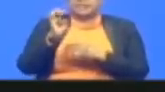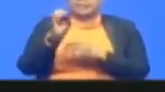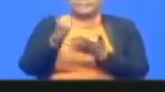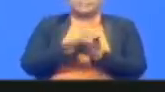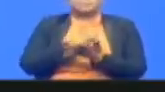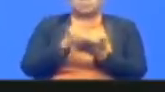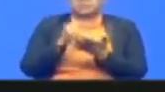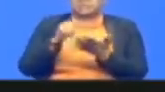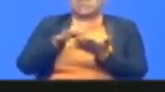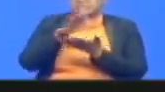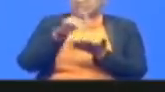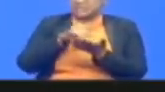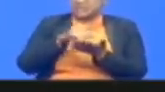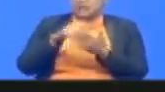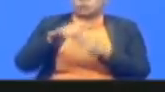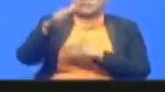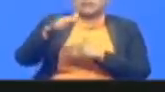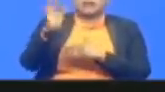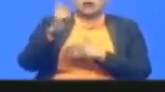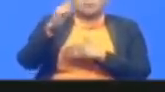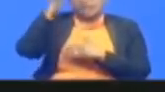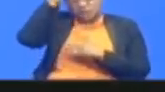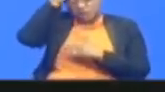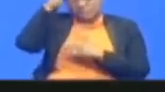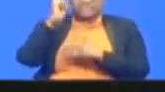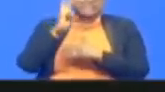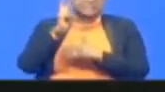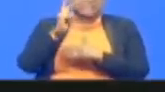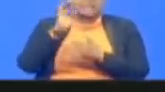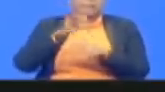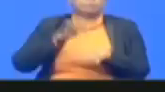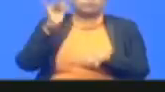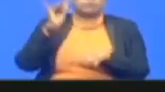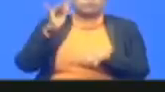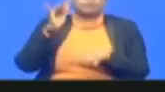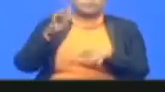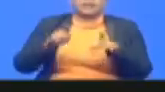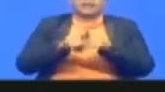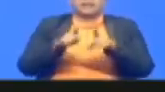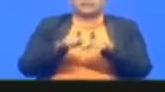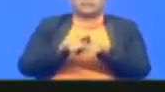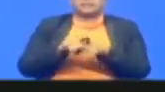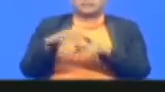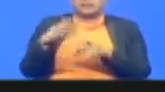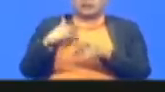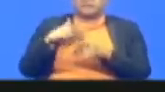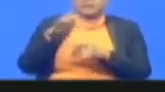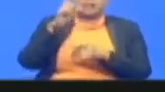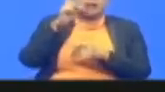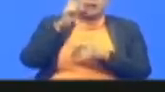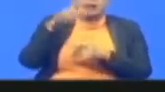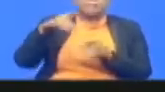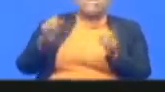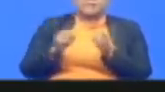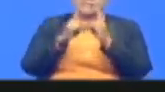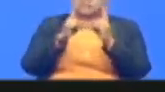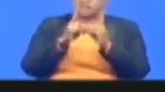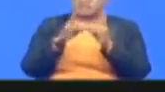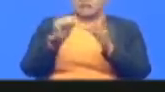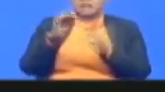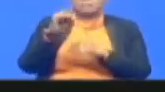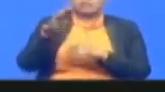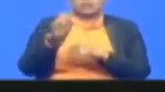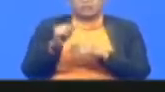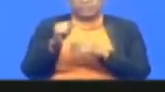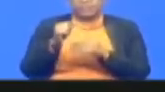centres outside Nairobi in Eldoret, Kisii, Embu, while Washington, London, Paris, Beijing, Dubai and Pretoria will